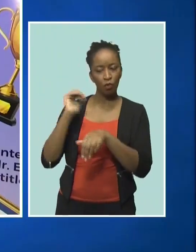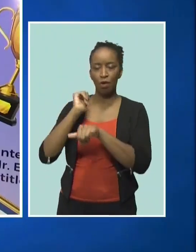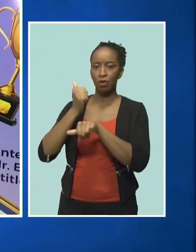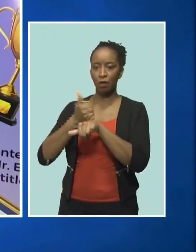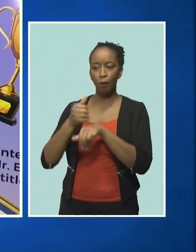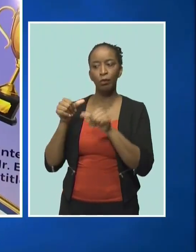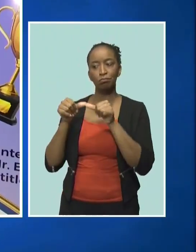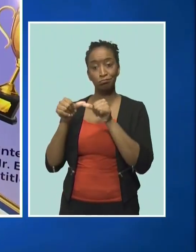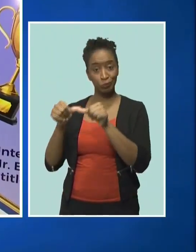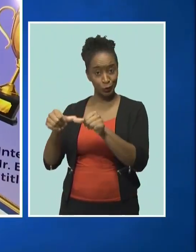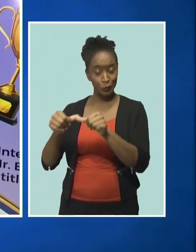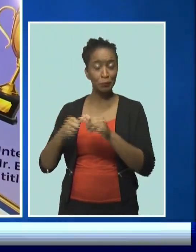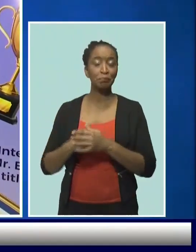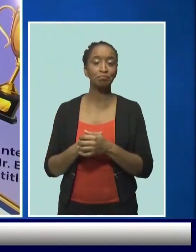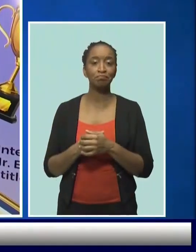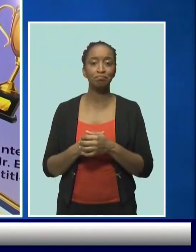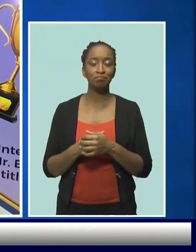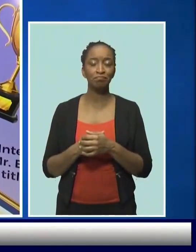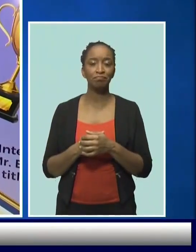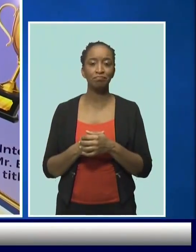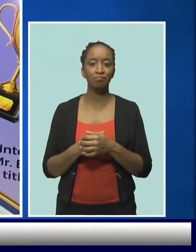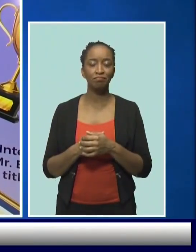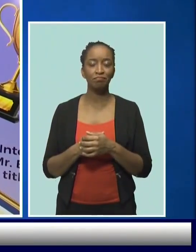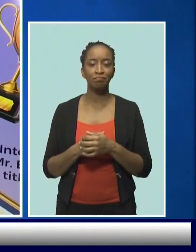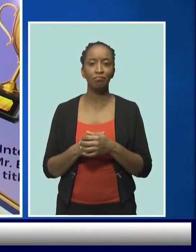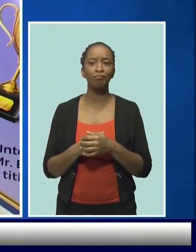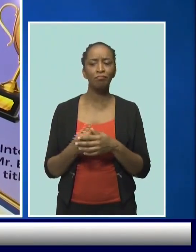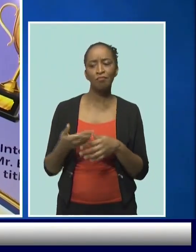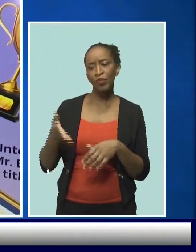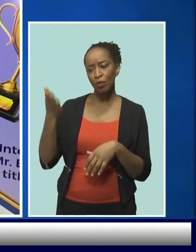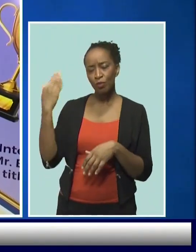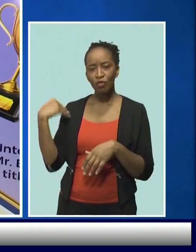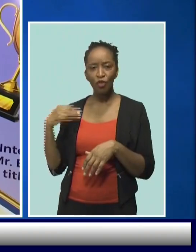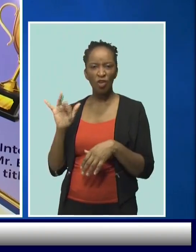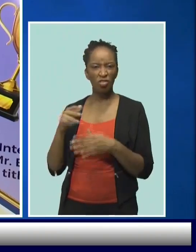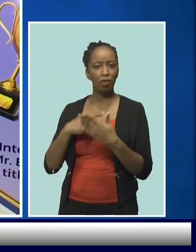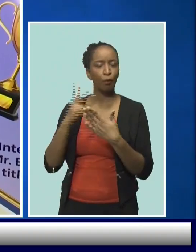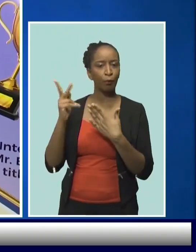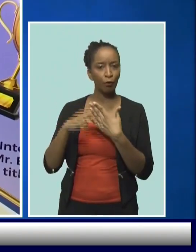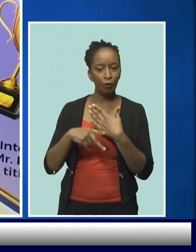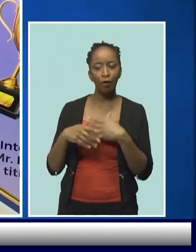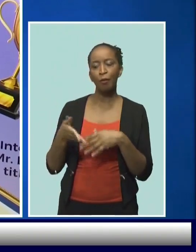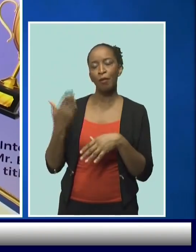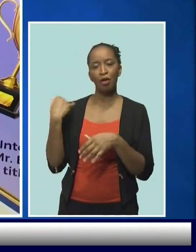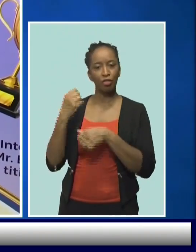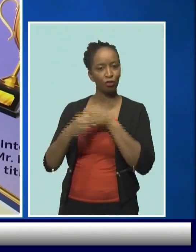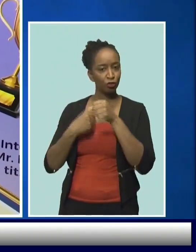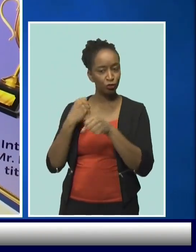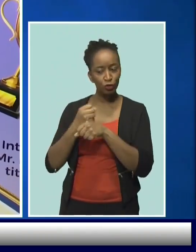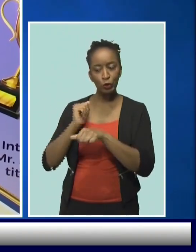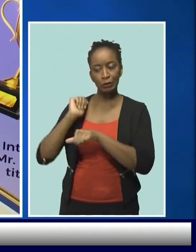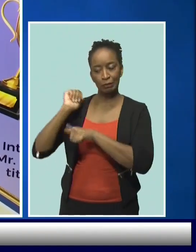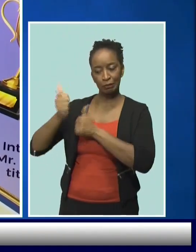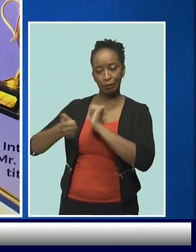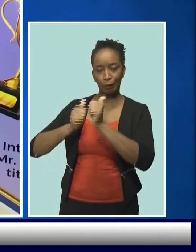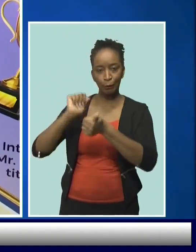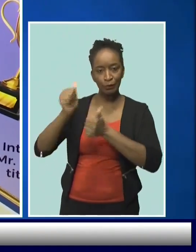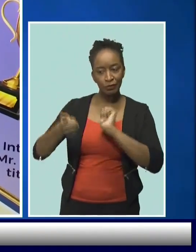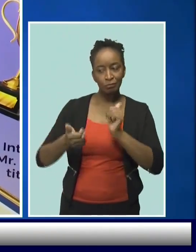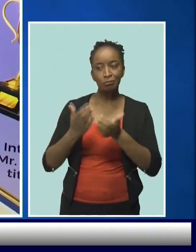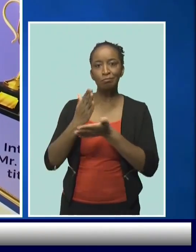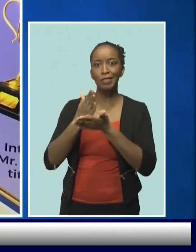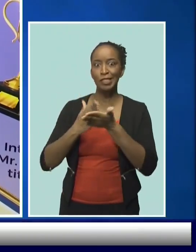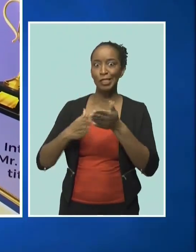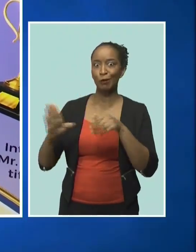hear that through the past challenges that we've had, there's some companies that are still existing. They're still doing business,